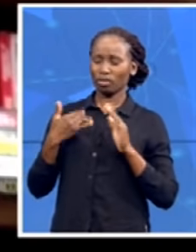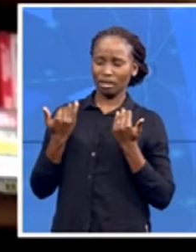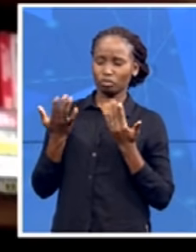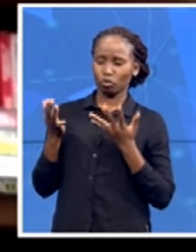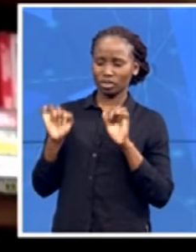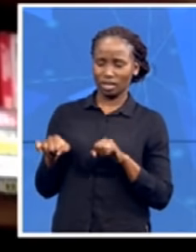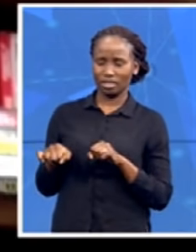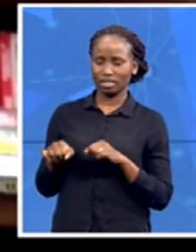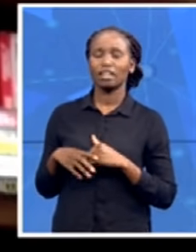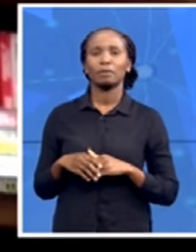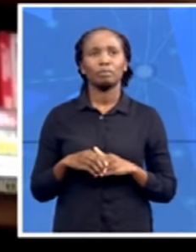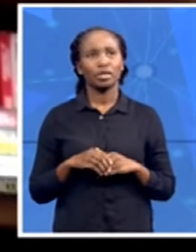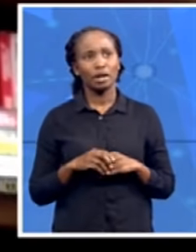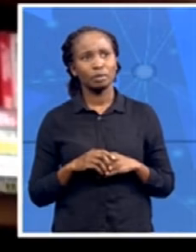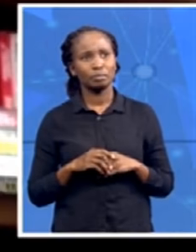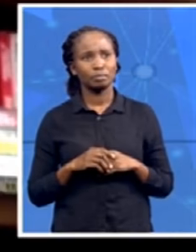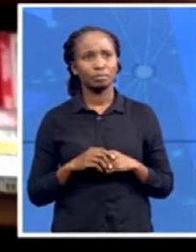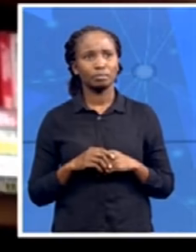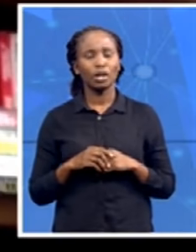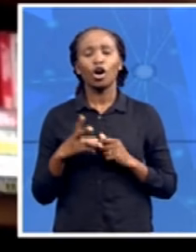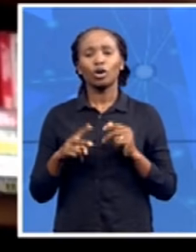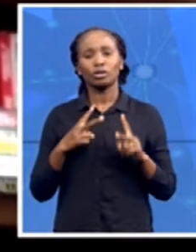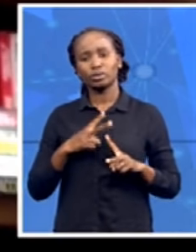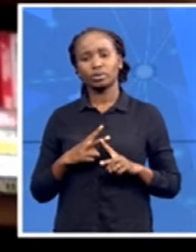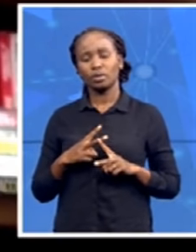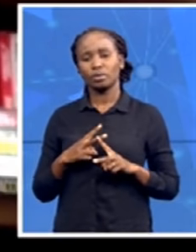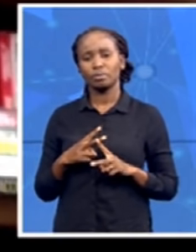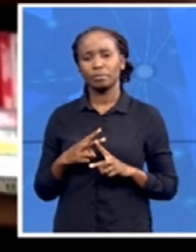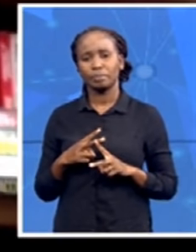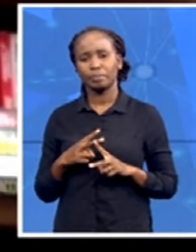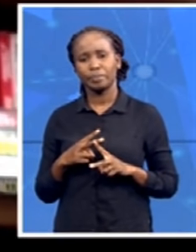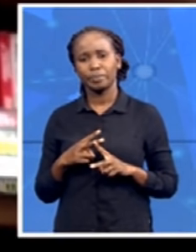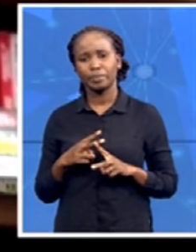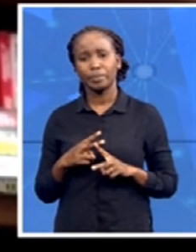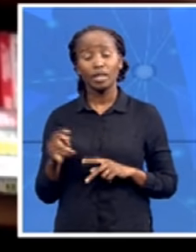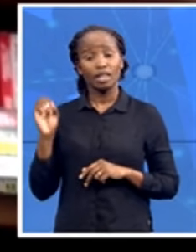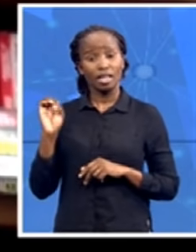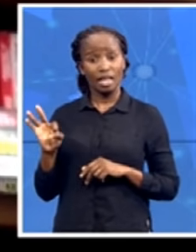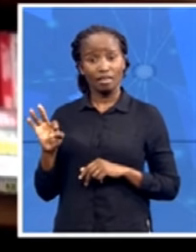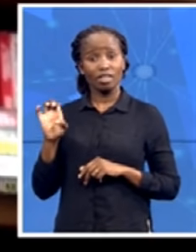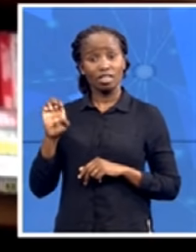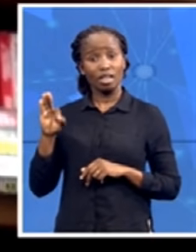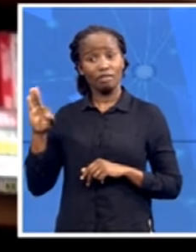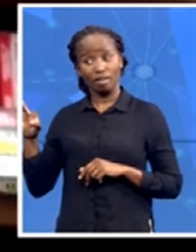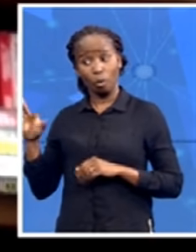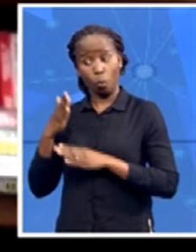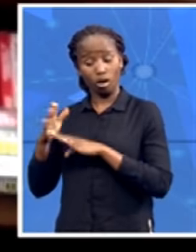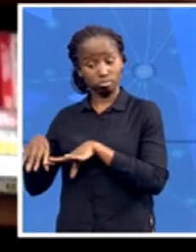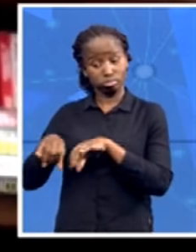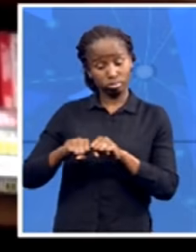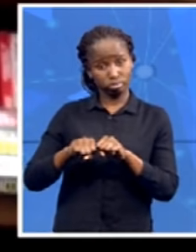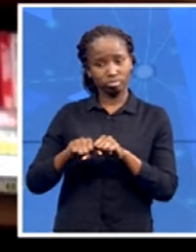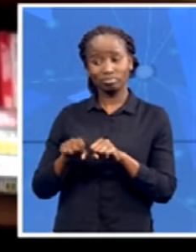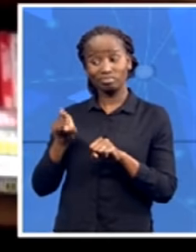Also the idea that if the EFF ascends to power, they are going to build RDP